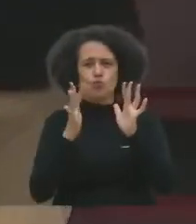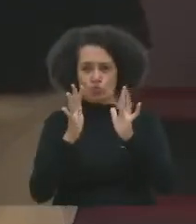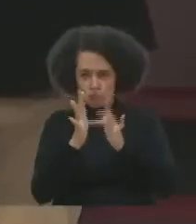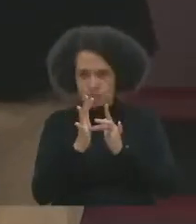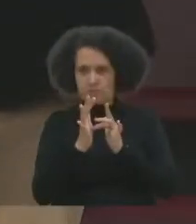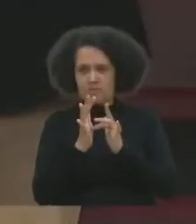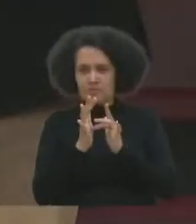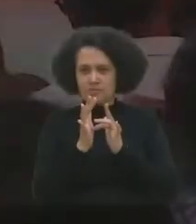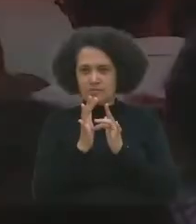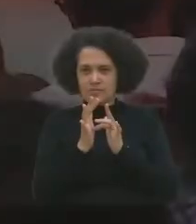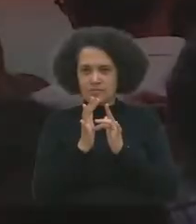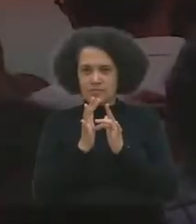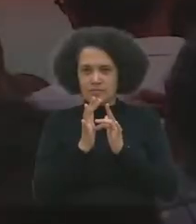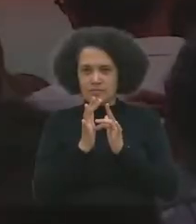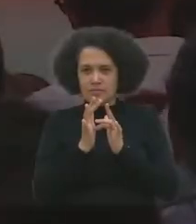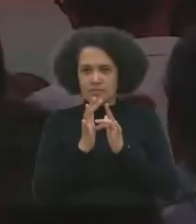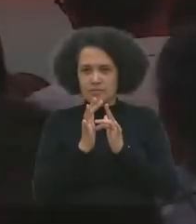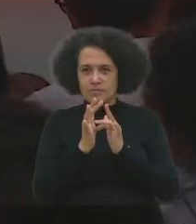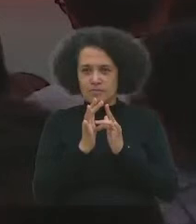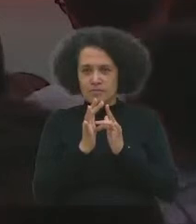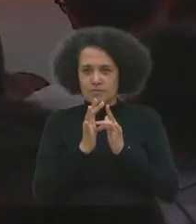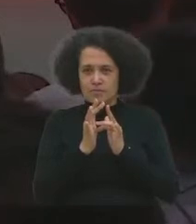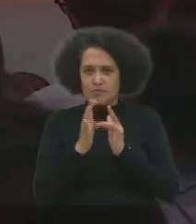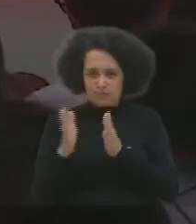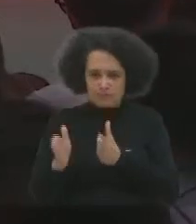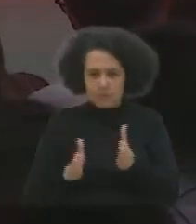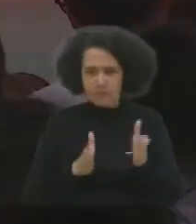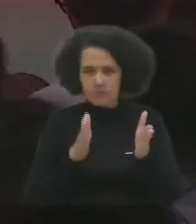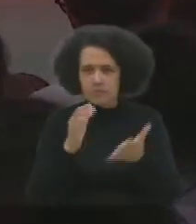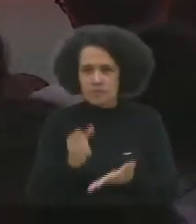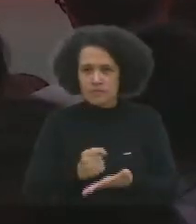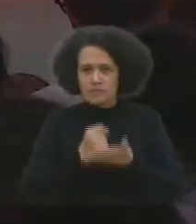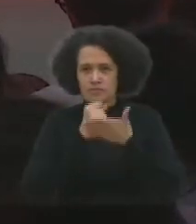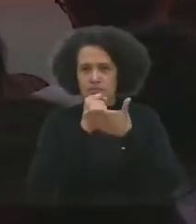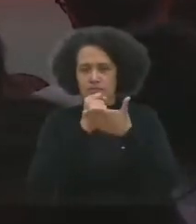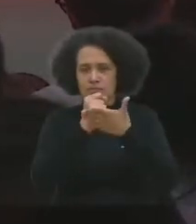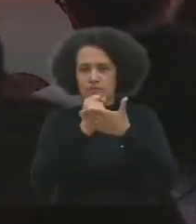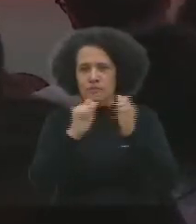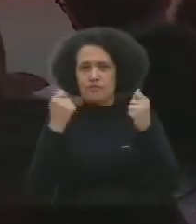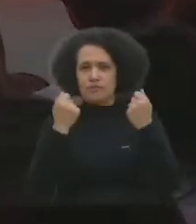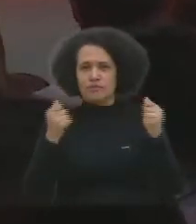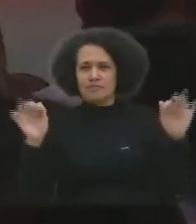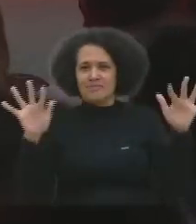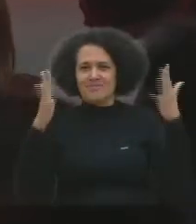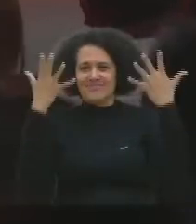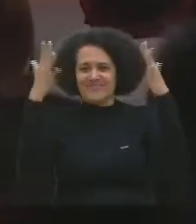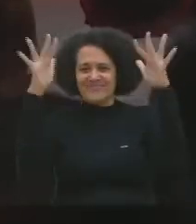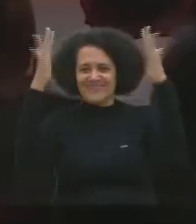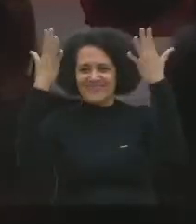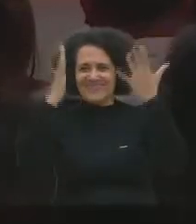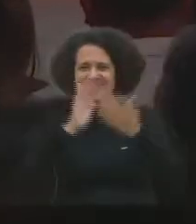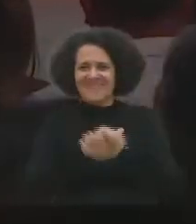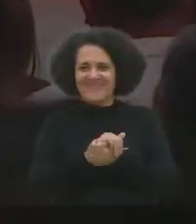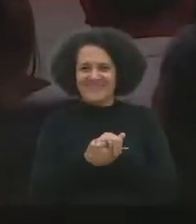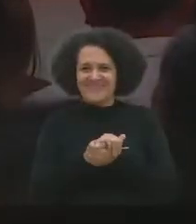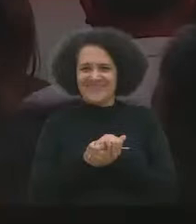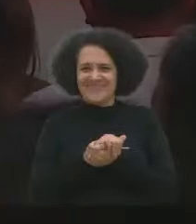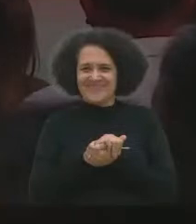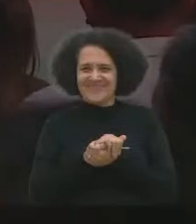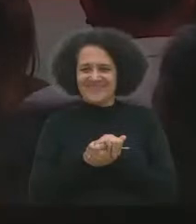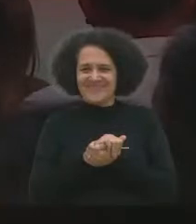of our salvation. Em rumo à nossa salvação. Aleluia. Aleluia. Amém. God bless you.